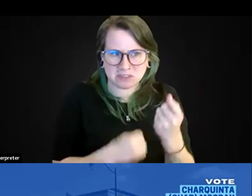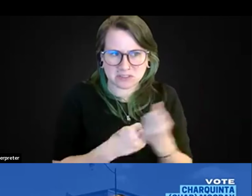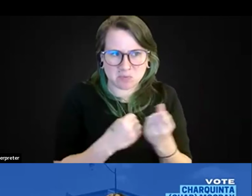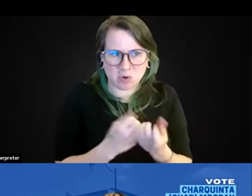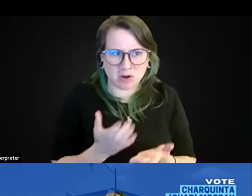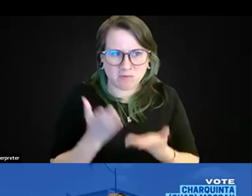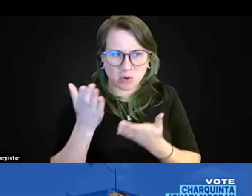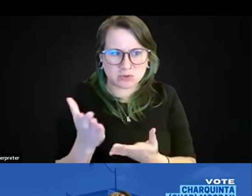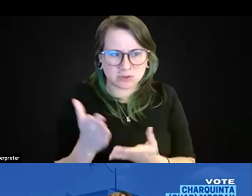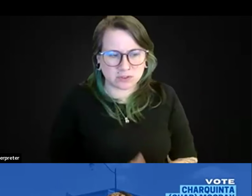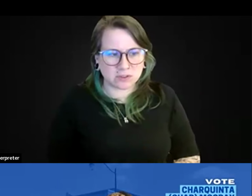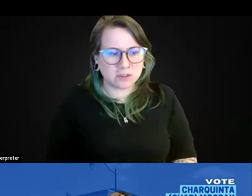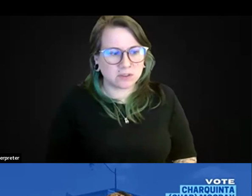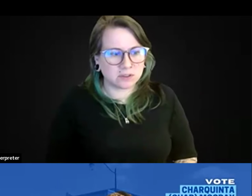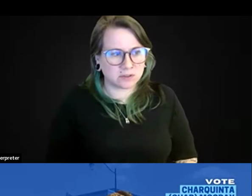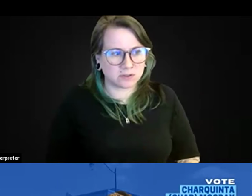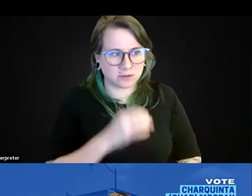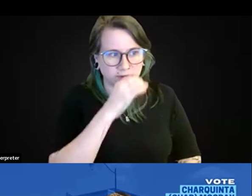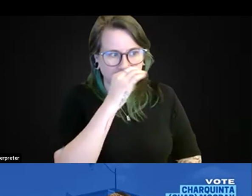motion.